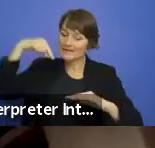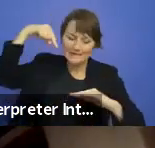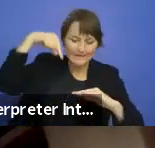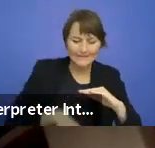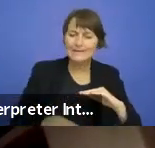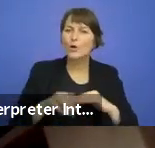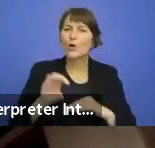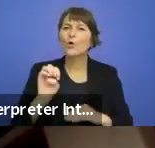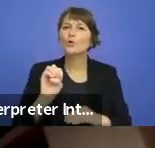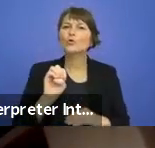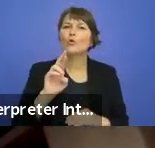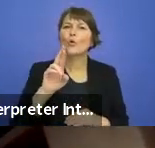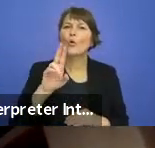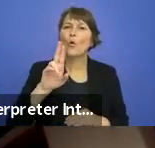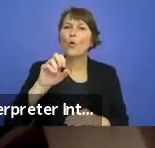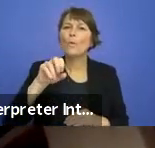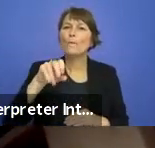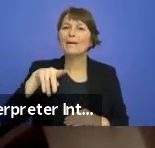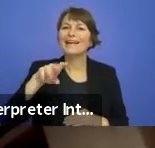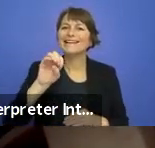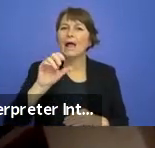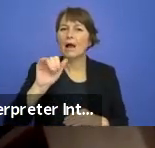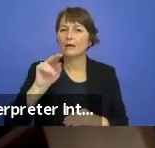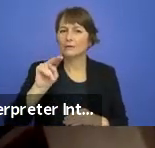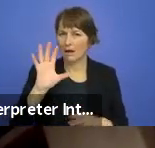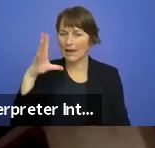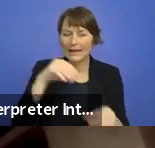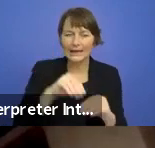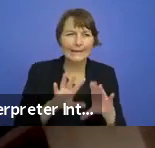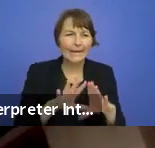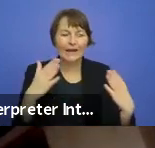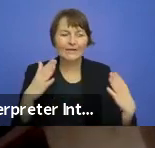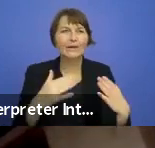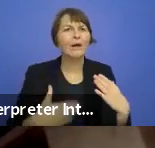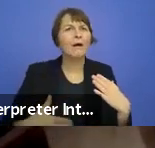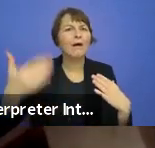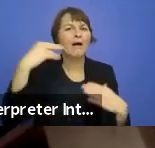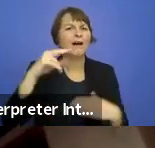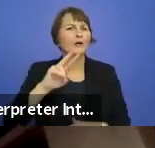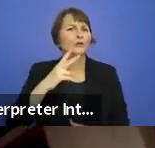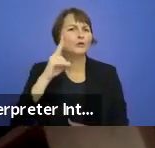recreate a sensory theatrical re-examination of everything that happened in the 20th century.